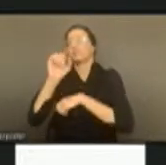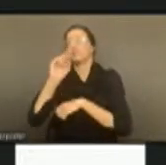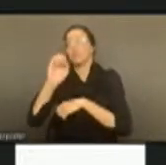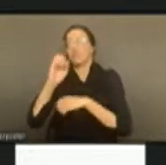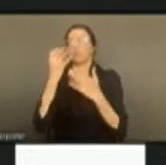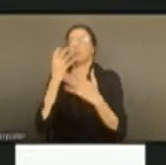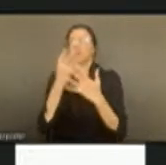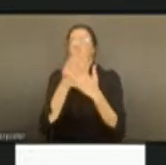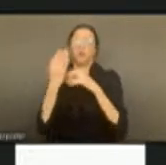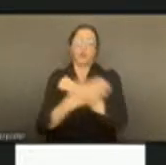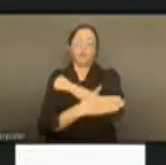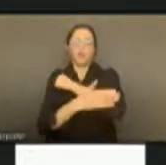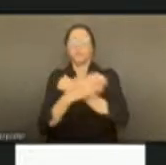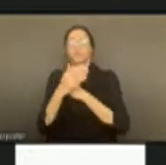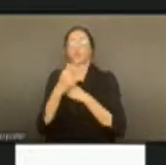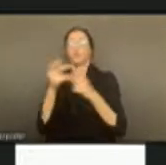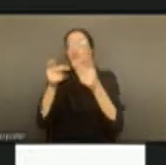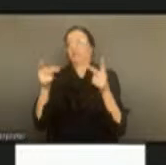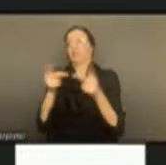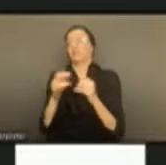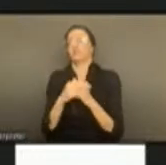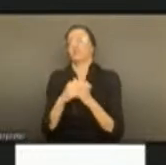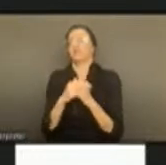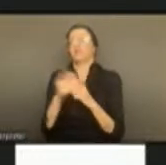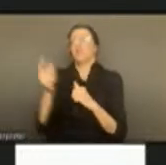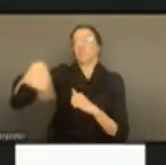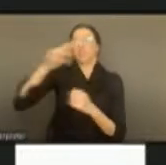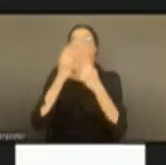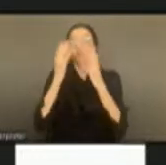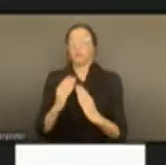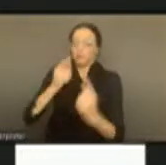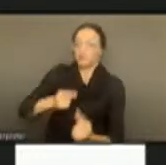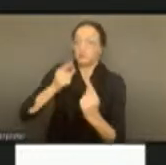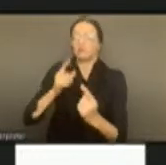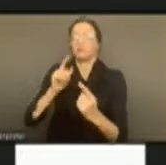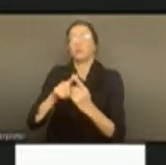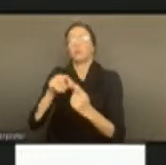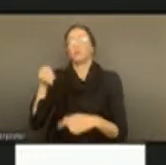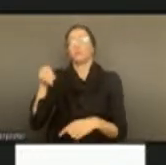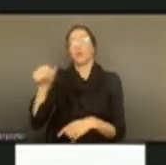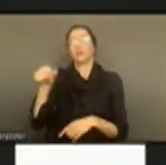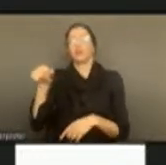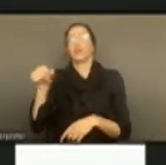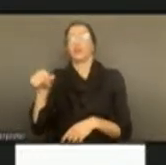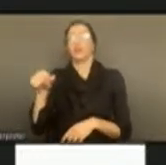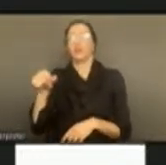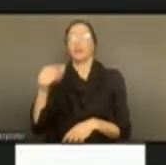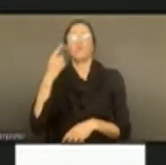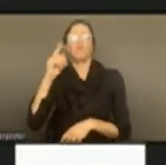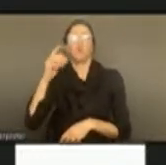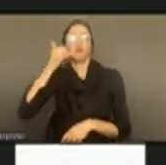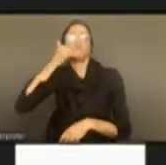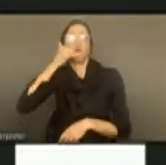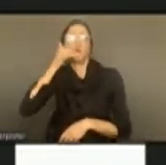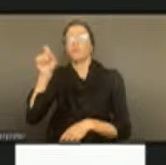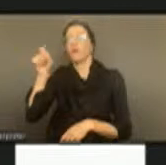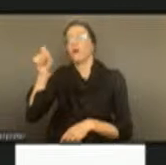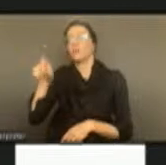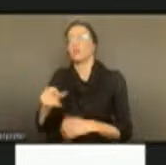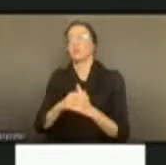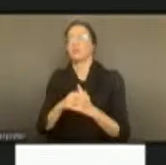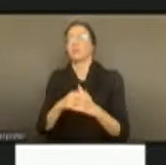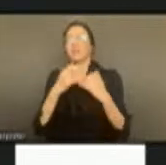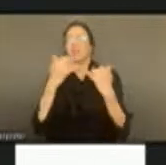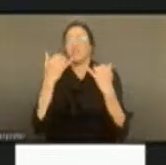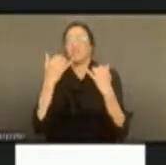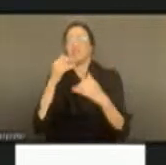jail system, paying up to thousands of dollars a month, while Corrections receives a 67% commission on every call. This is a massive amount of money at a